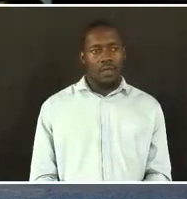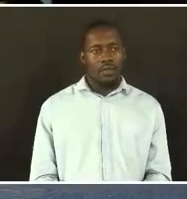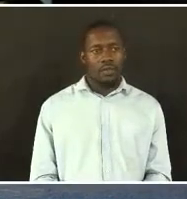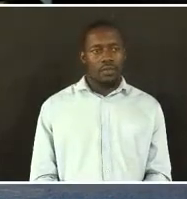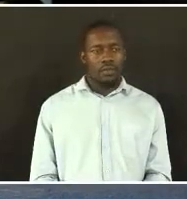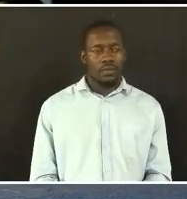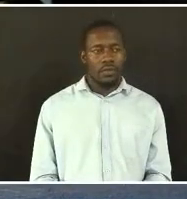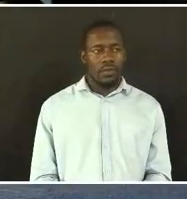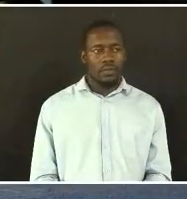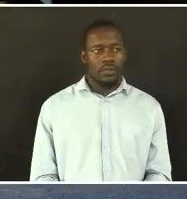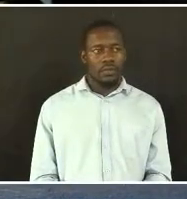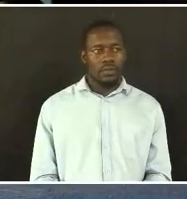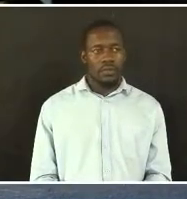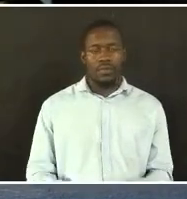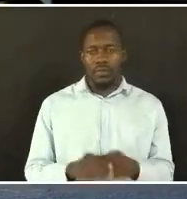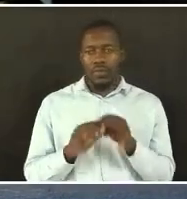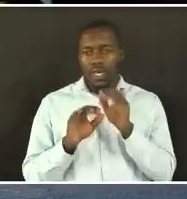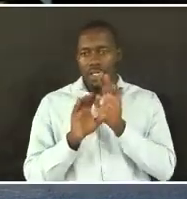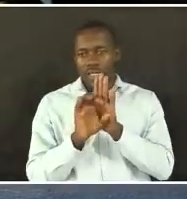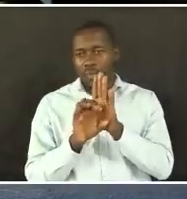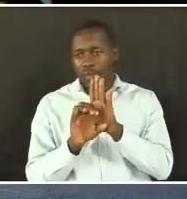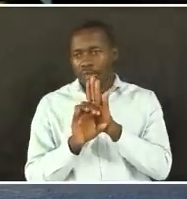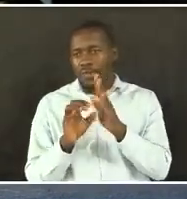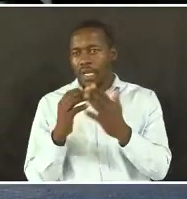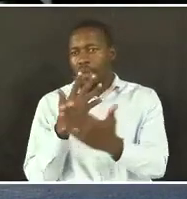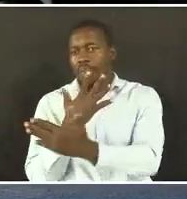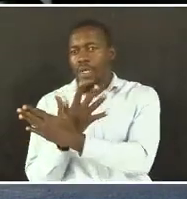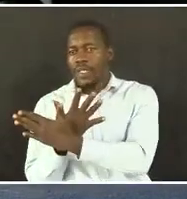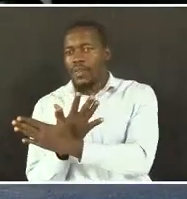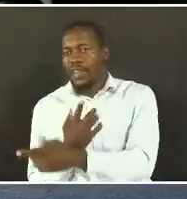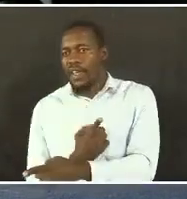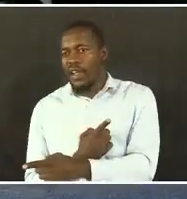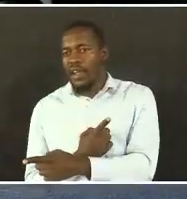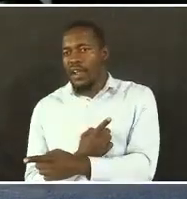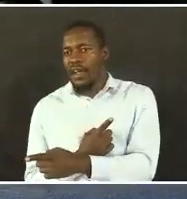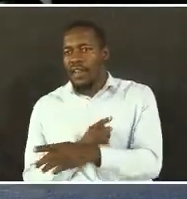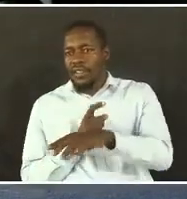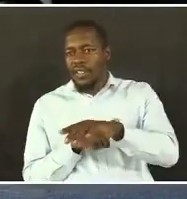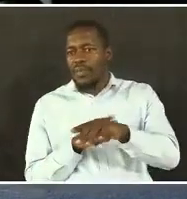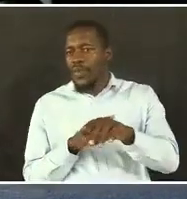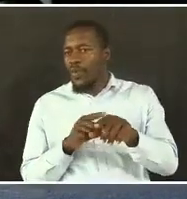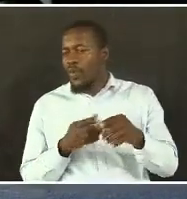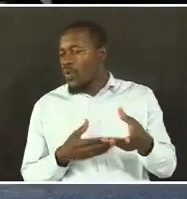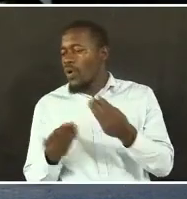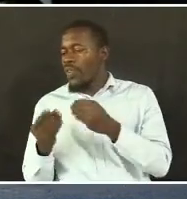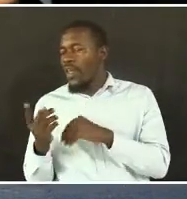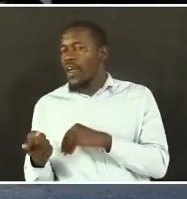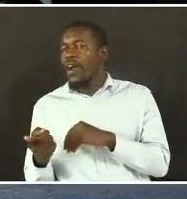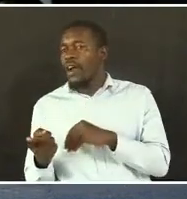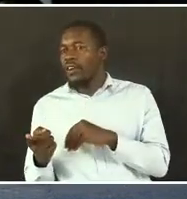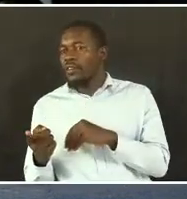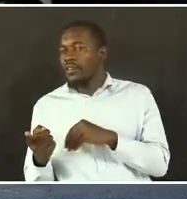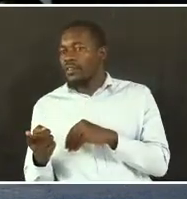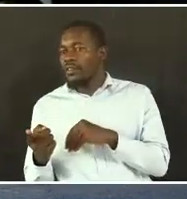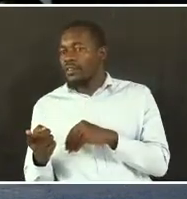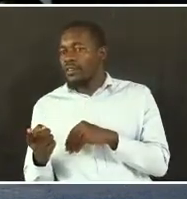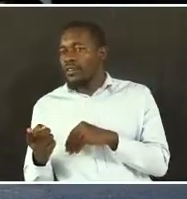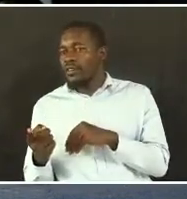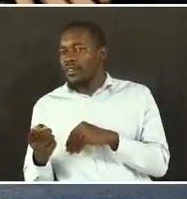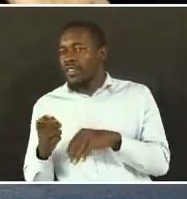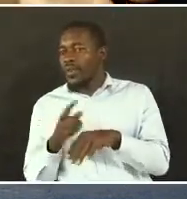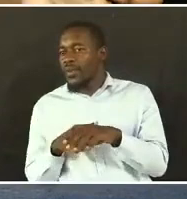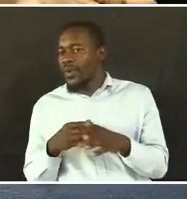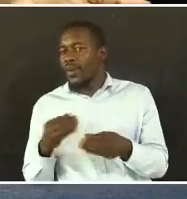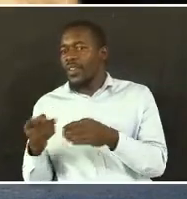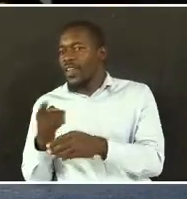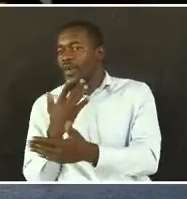part of their family. Some of them are abandoned there. And you want to go there and talk about God. They're asking themselves, where has God been? Why can't he talk